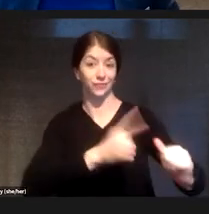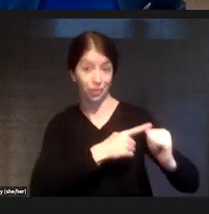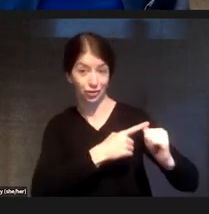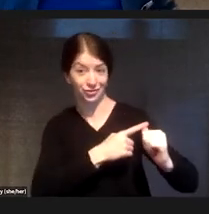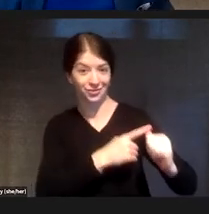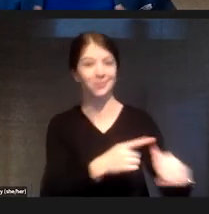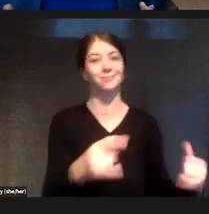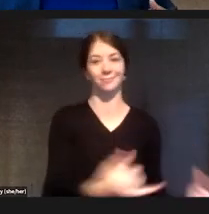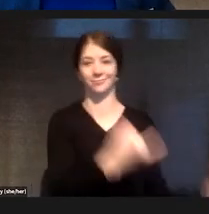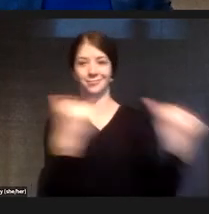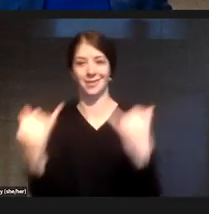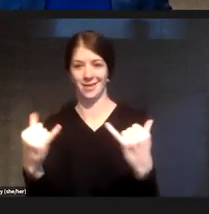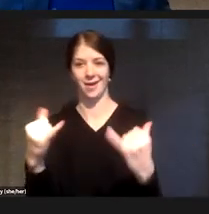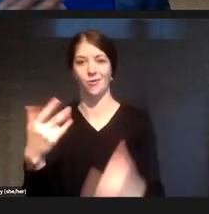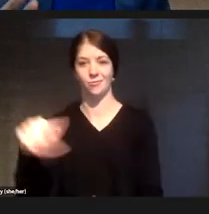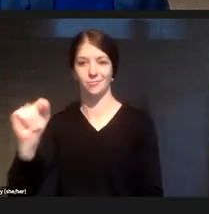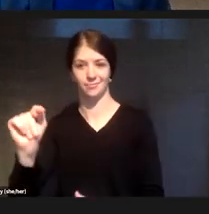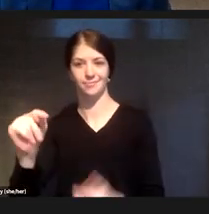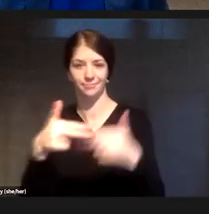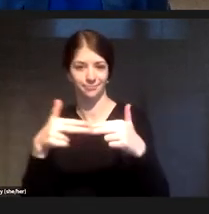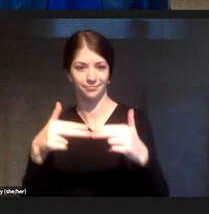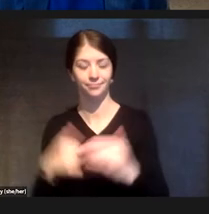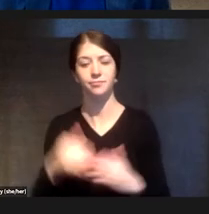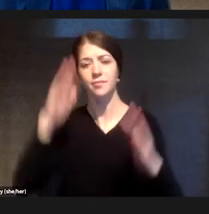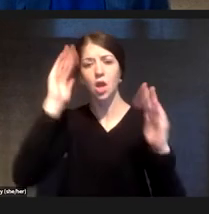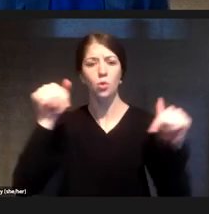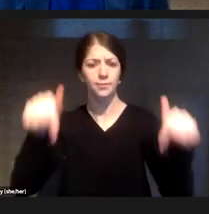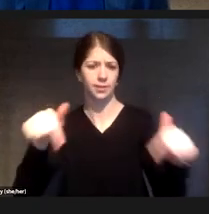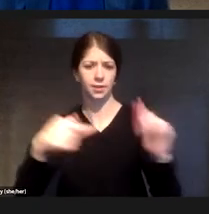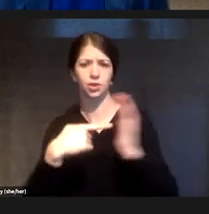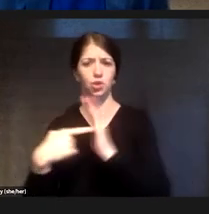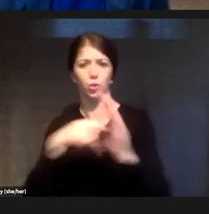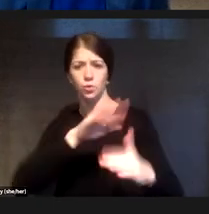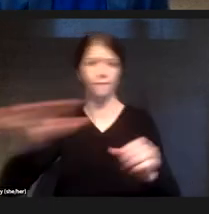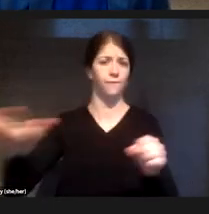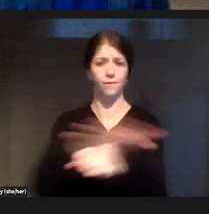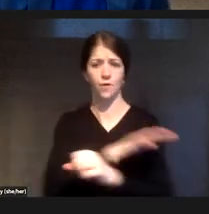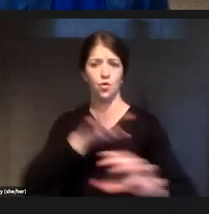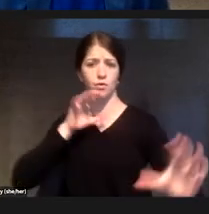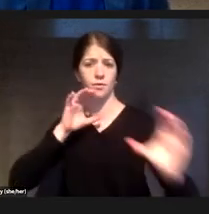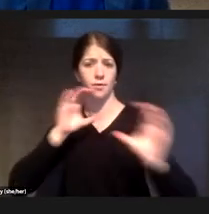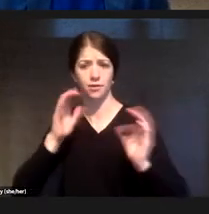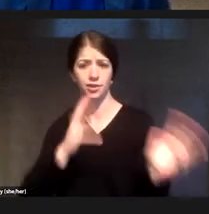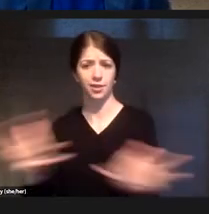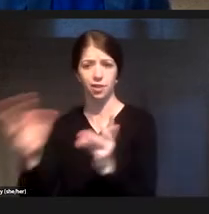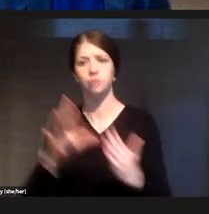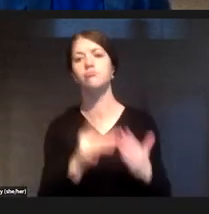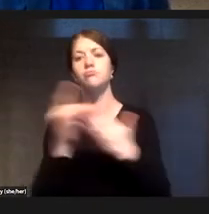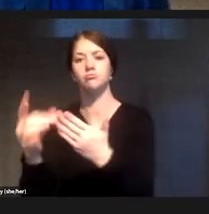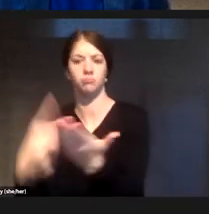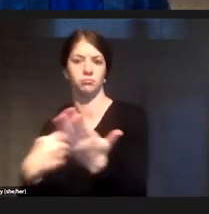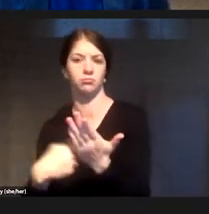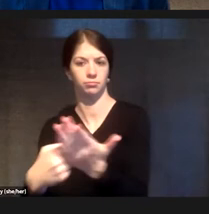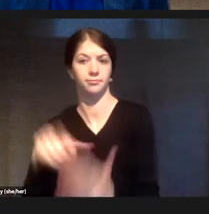image now, which I hope to use to sort of encapsulate this entire conversation and then lead us into the discussion that we need to